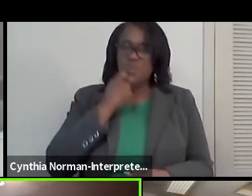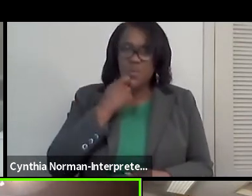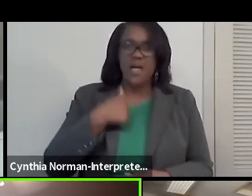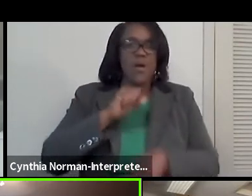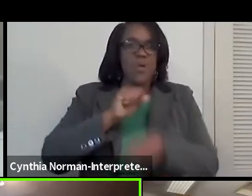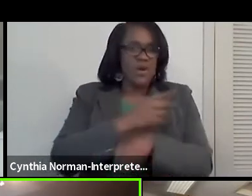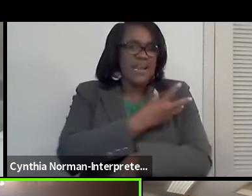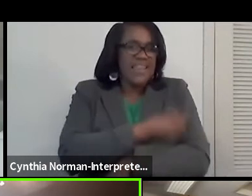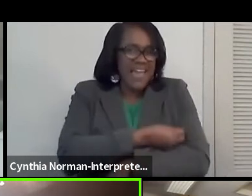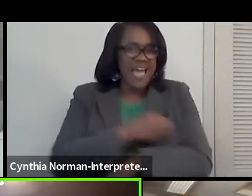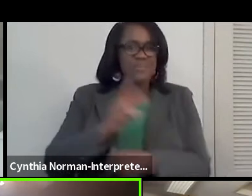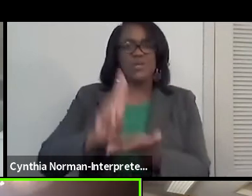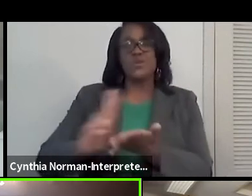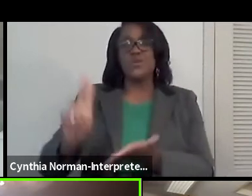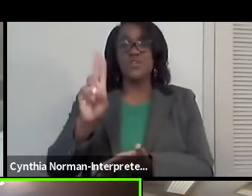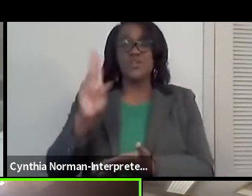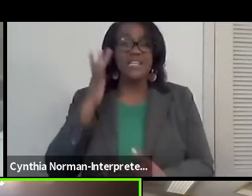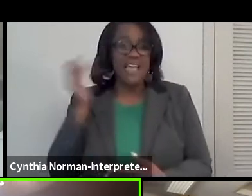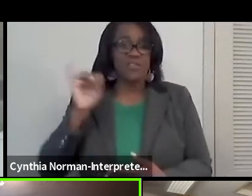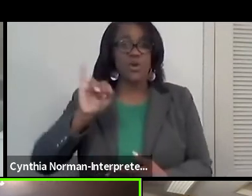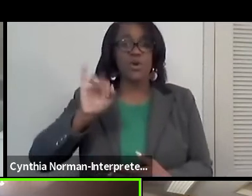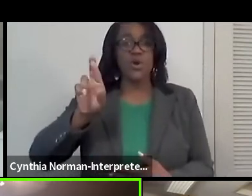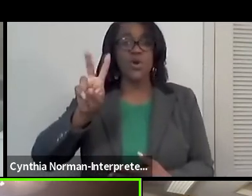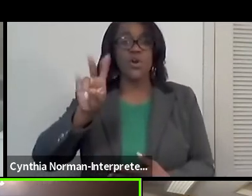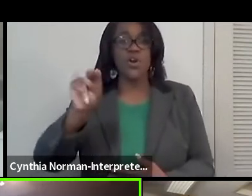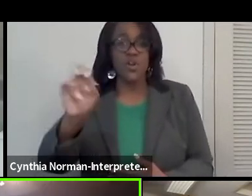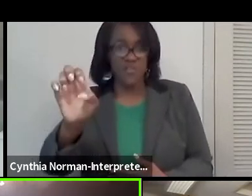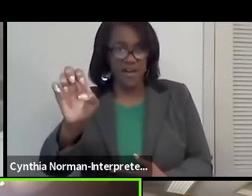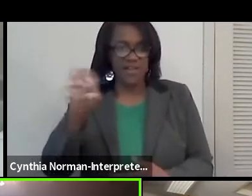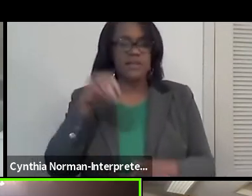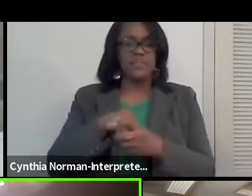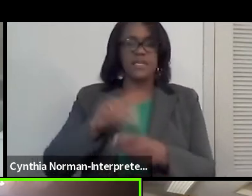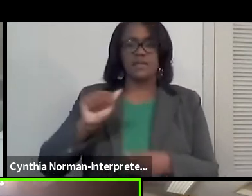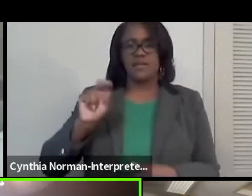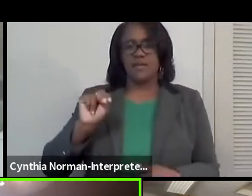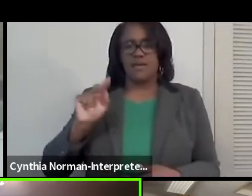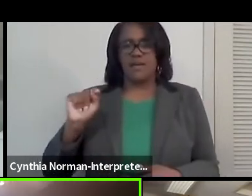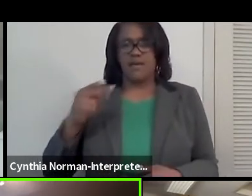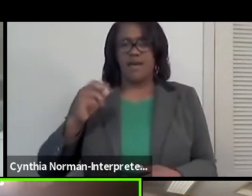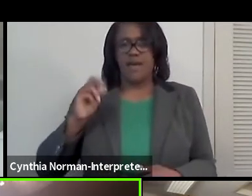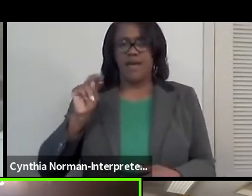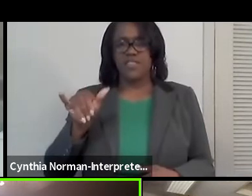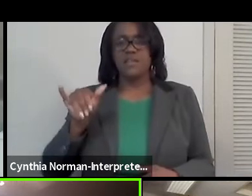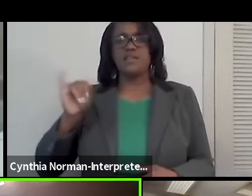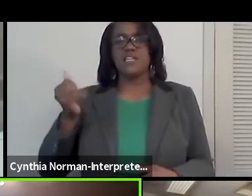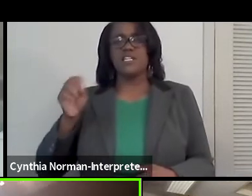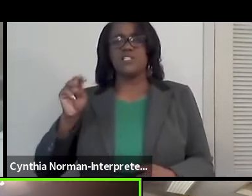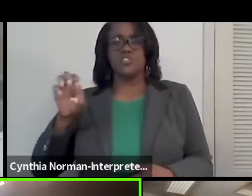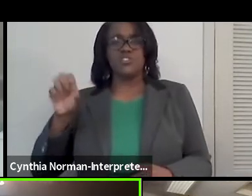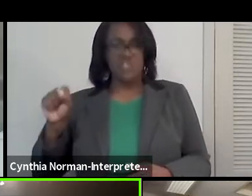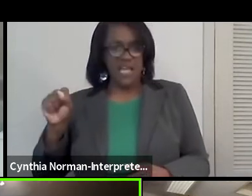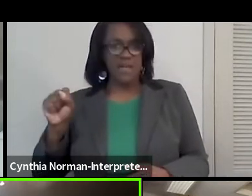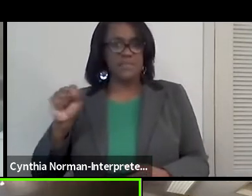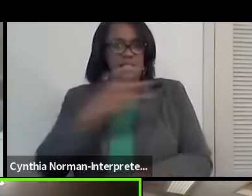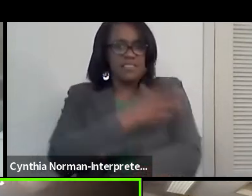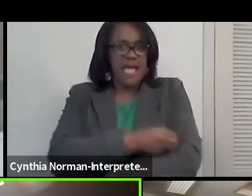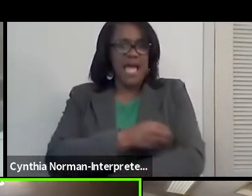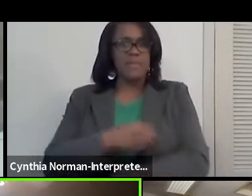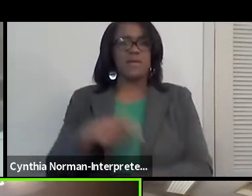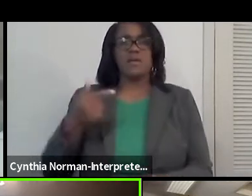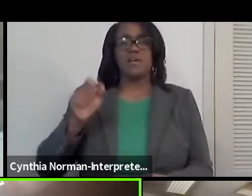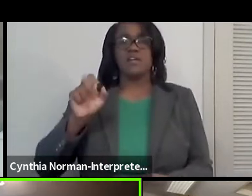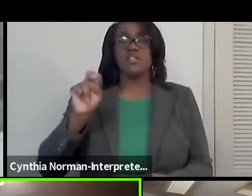lab at the University of California, Irvine, in the Anthony James lab, studying genetic modification of mosquitoes and how that can